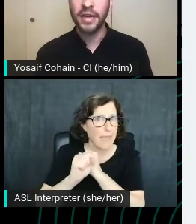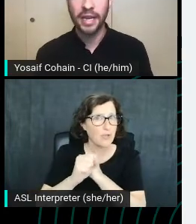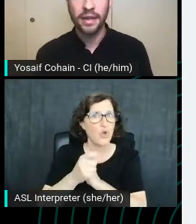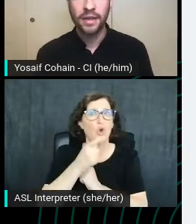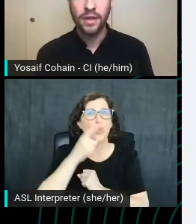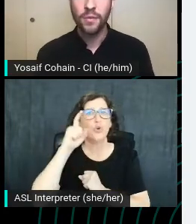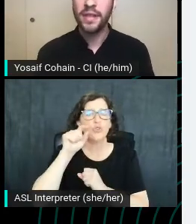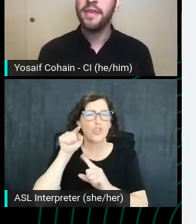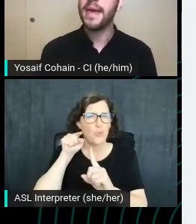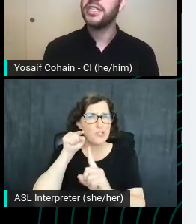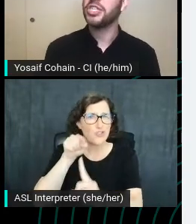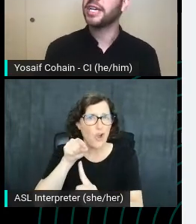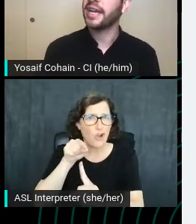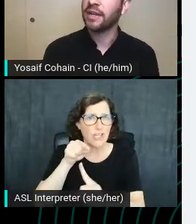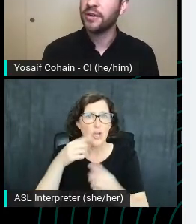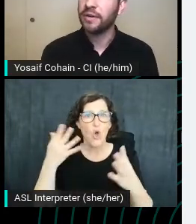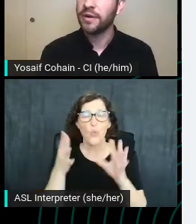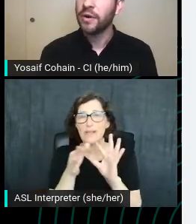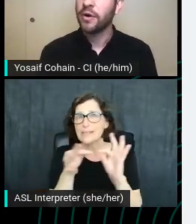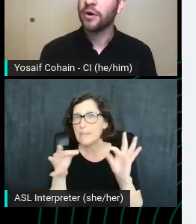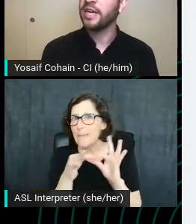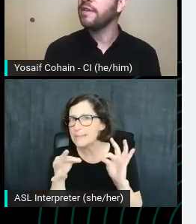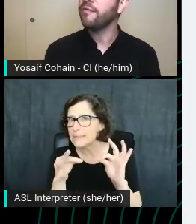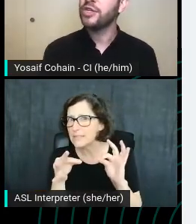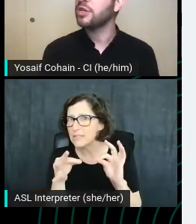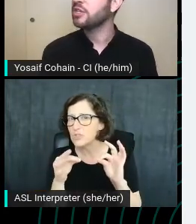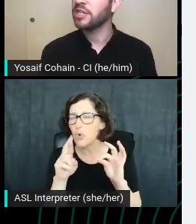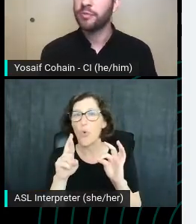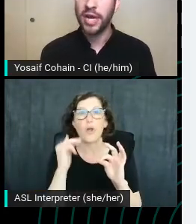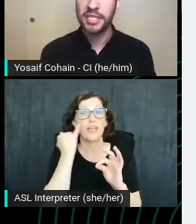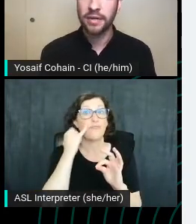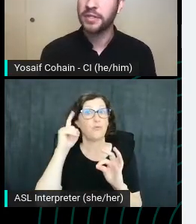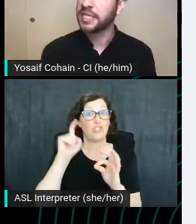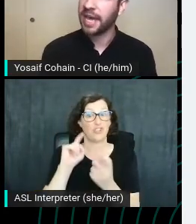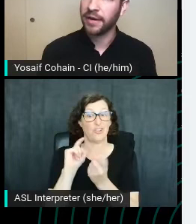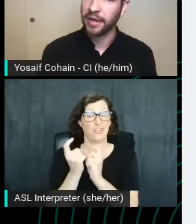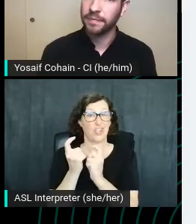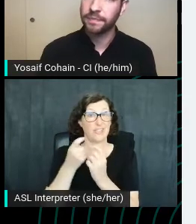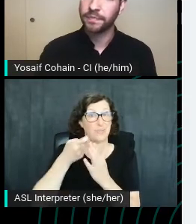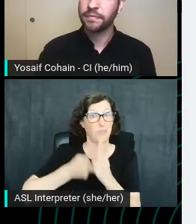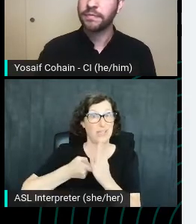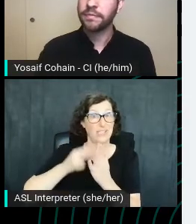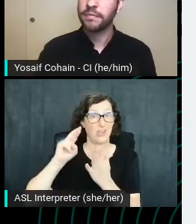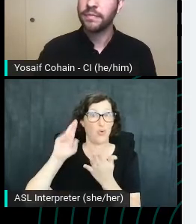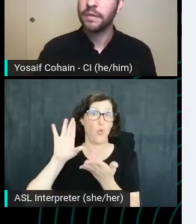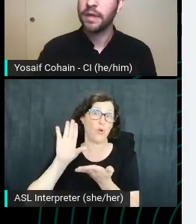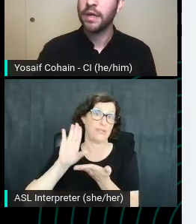we target, what the messaging can include, or even if we should adjust pricing or discounting.